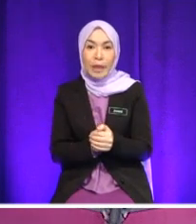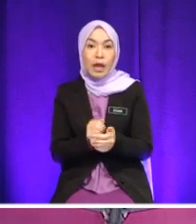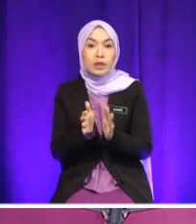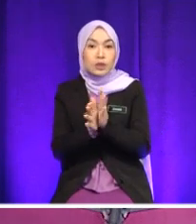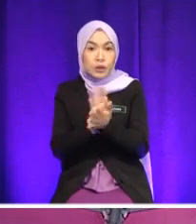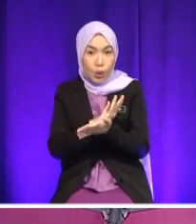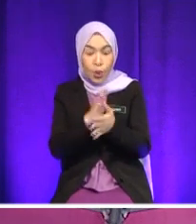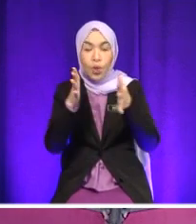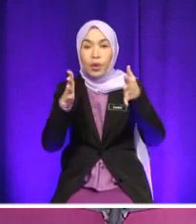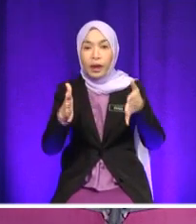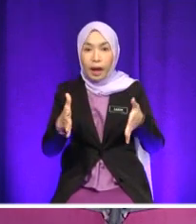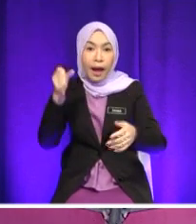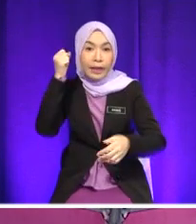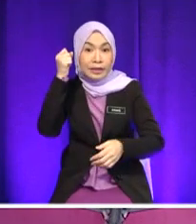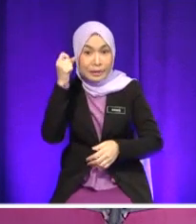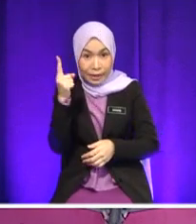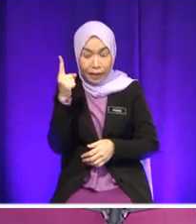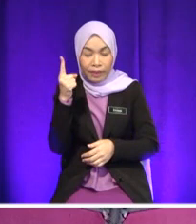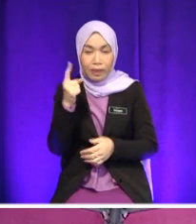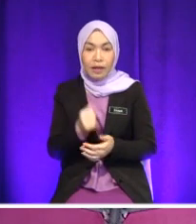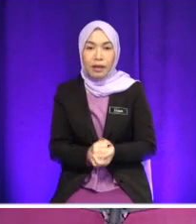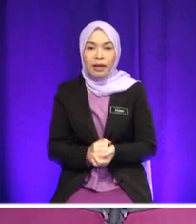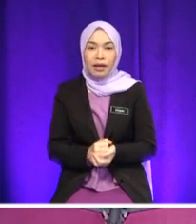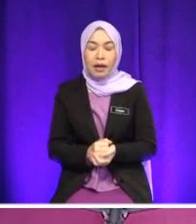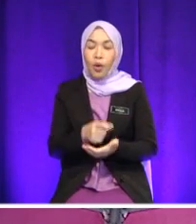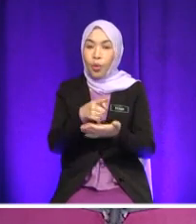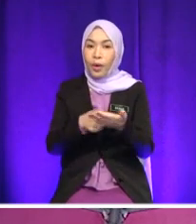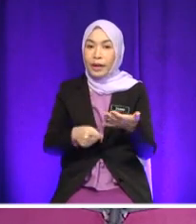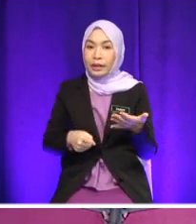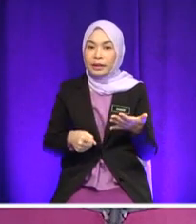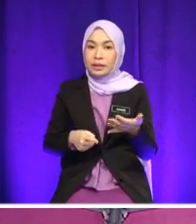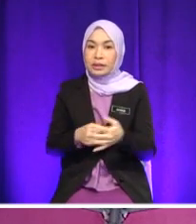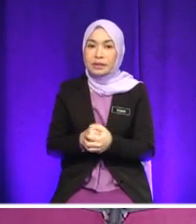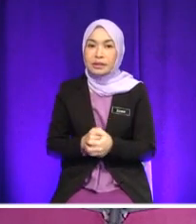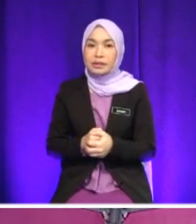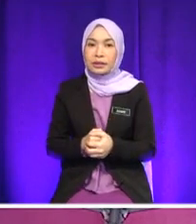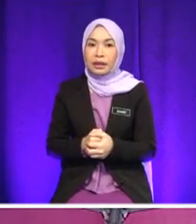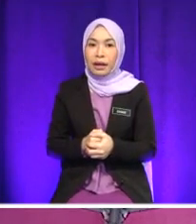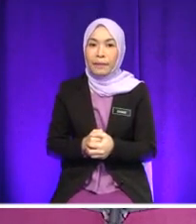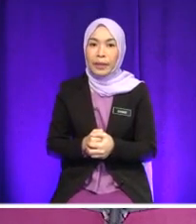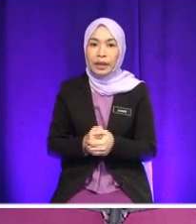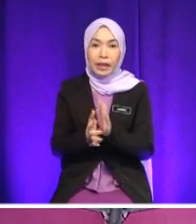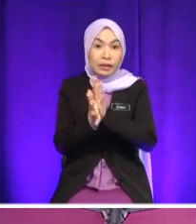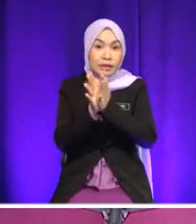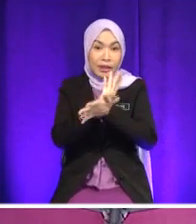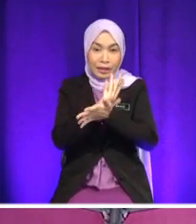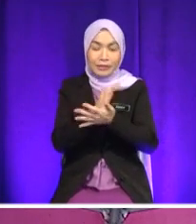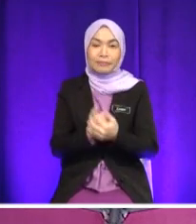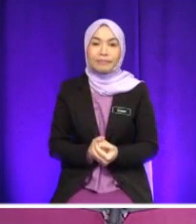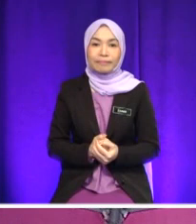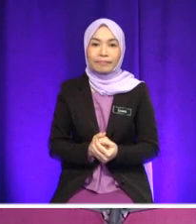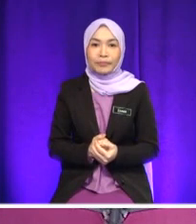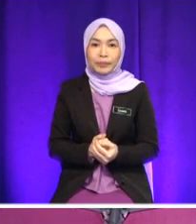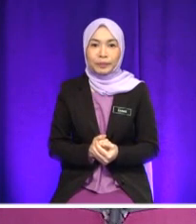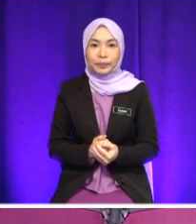not understand you. They don't know what happened, like why do you think so, or why do you give such an idea,